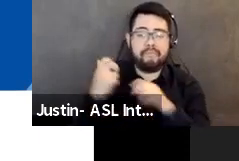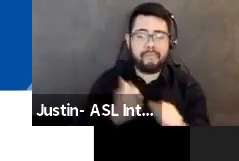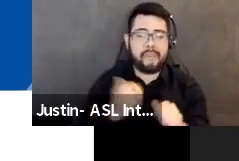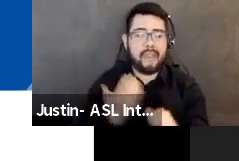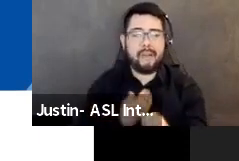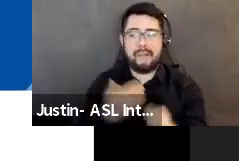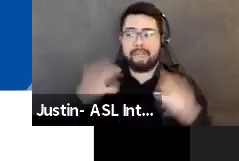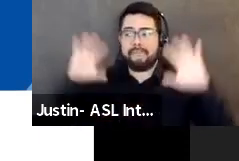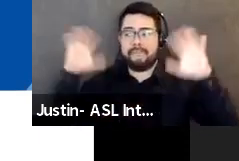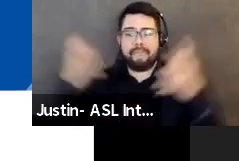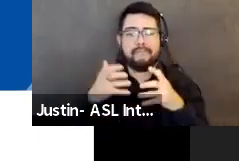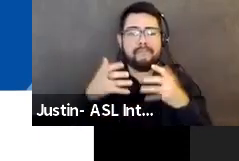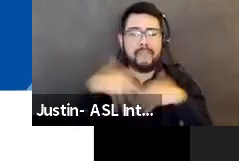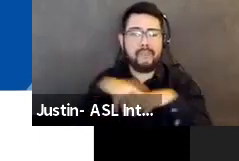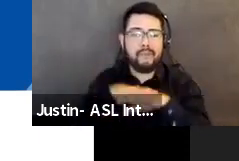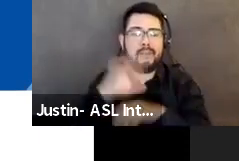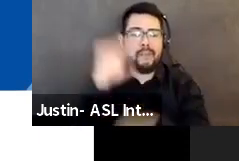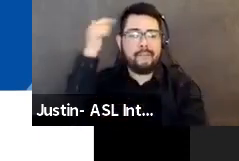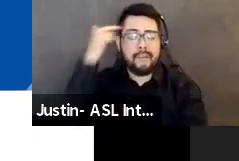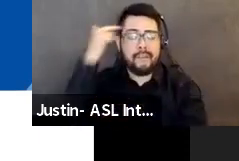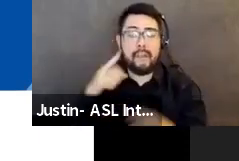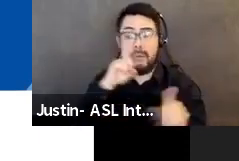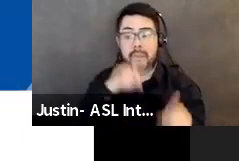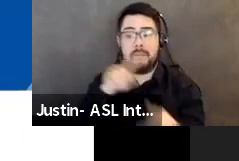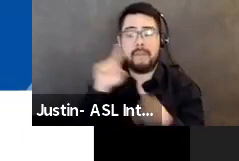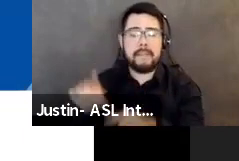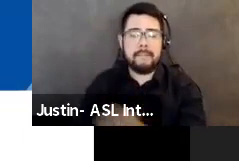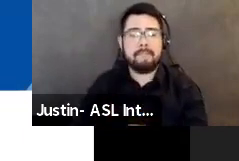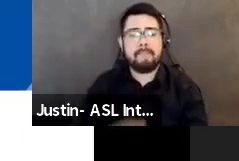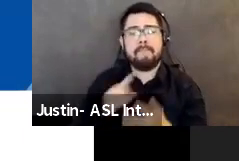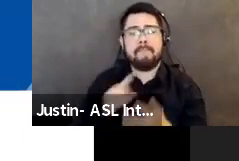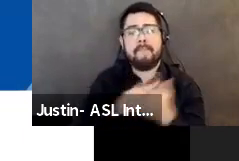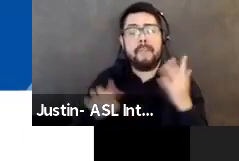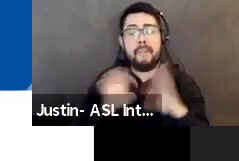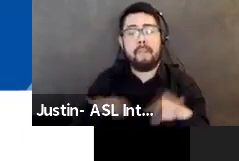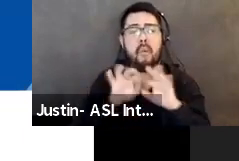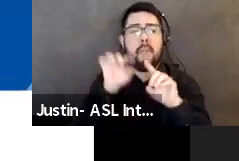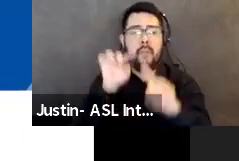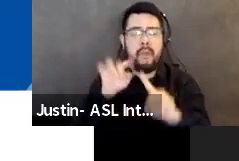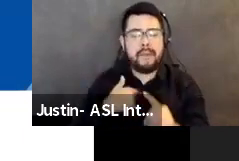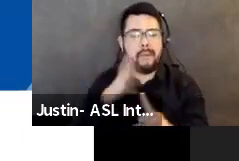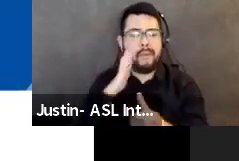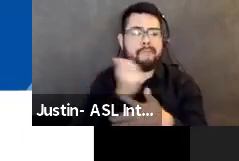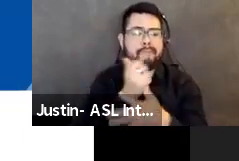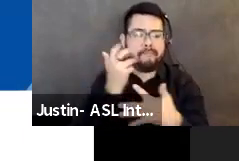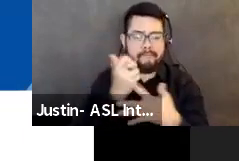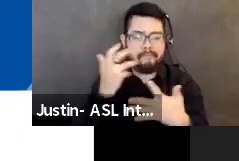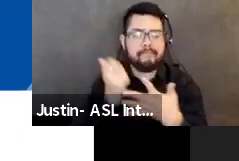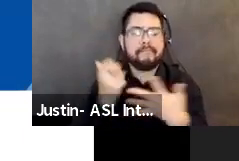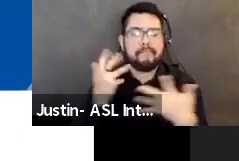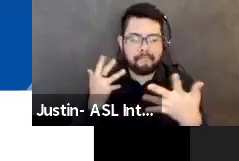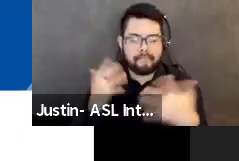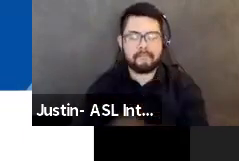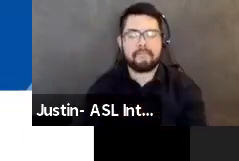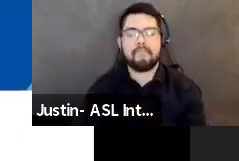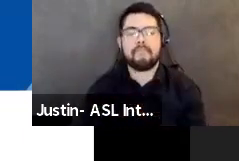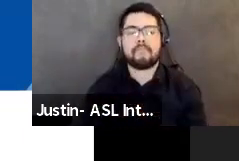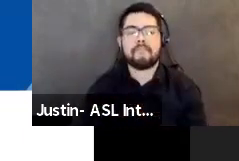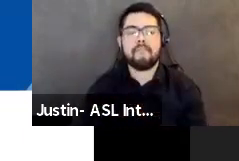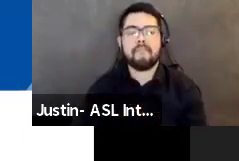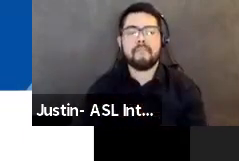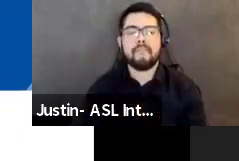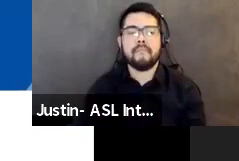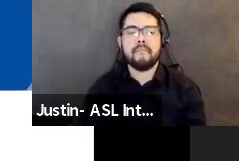agreement on the sro program so these are the key areas that we'll be discussing and i'll go through each one one by one